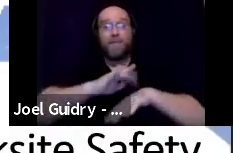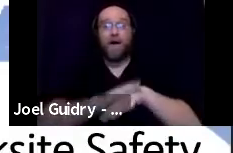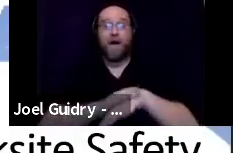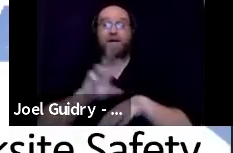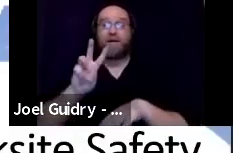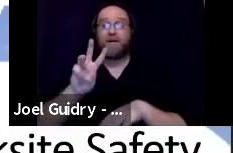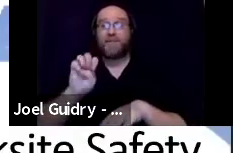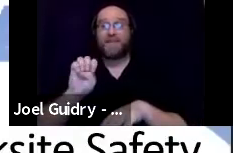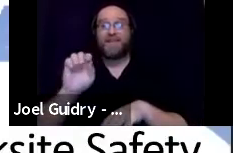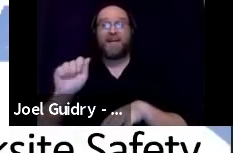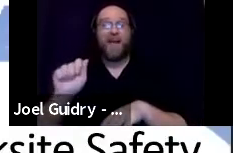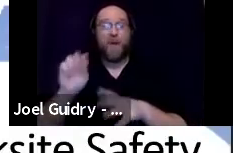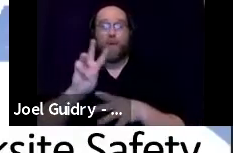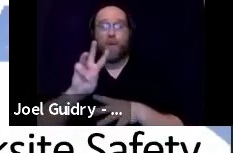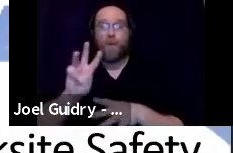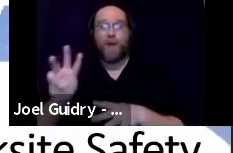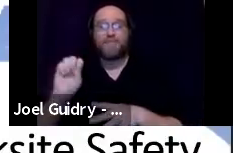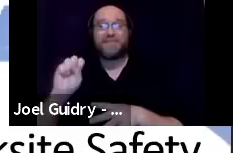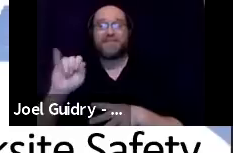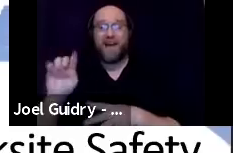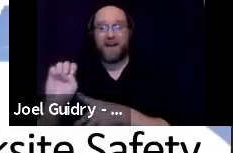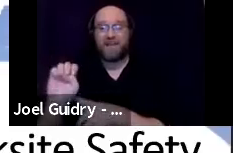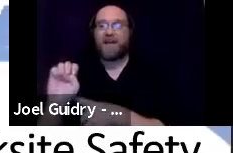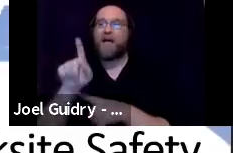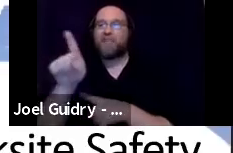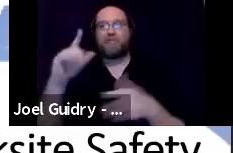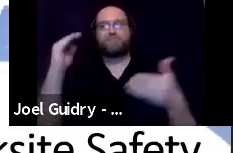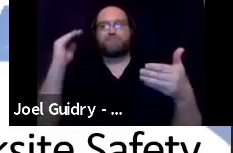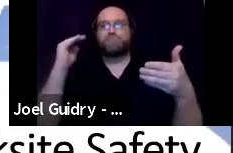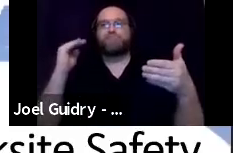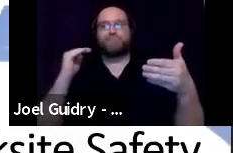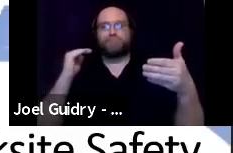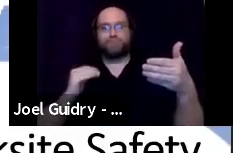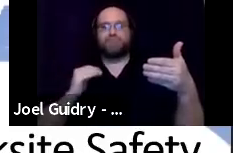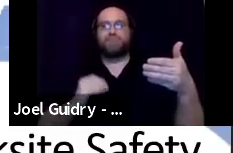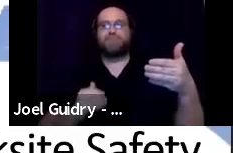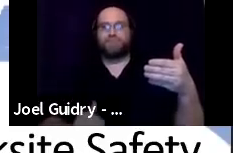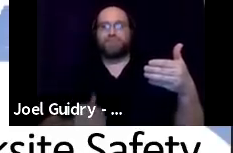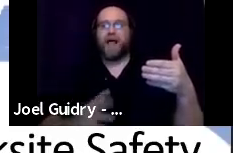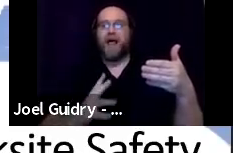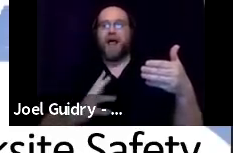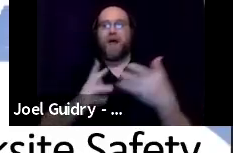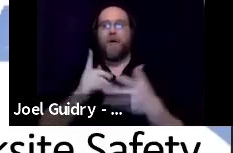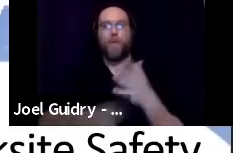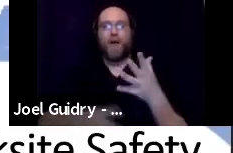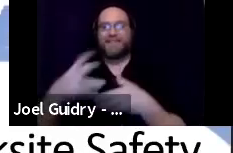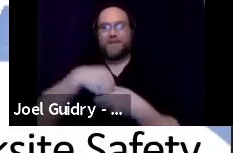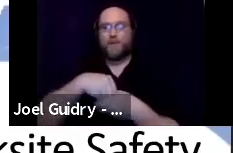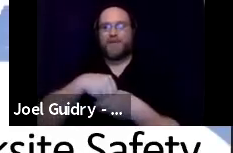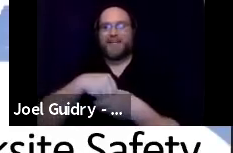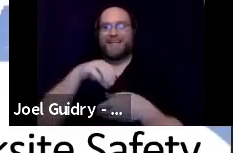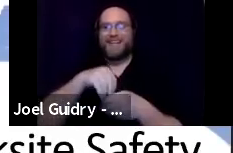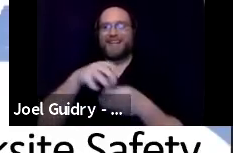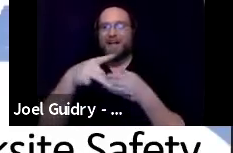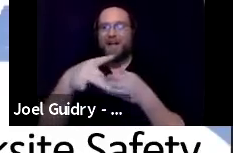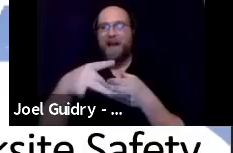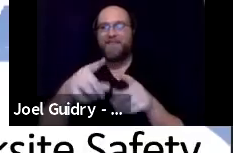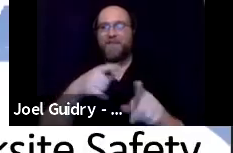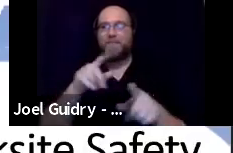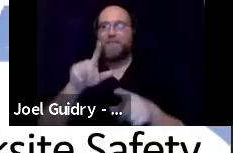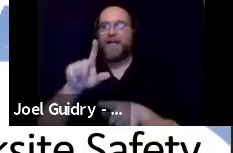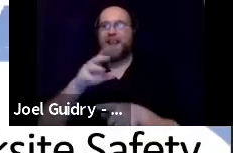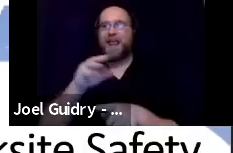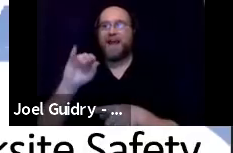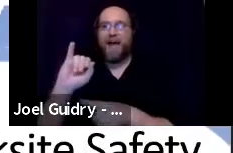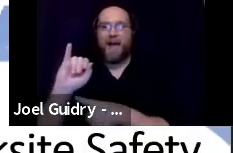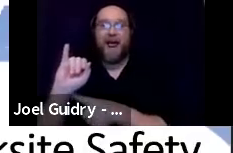it goes through all of the things that are part of the guidance from L&I in a way that helps you